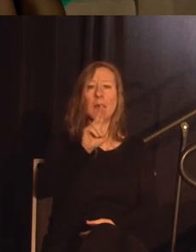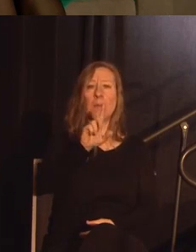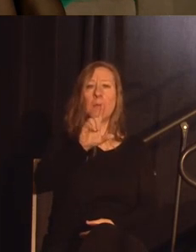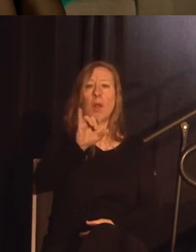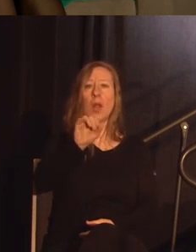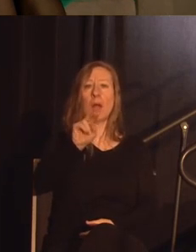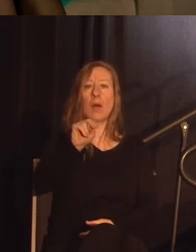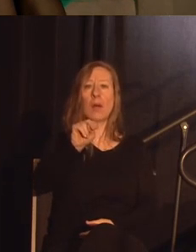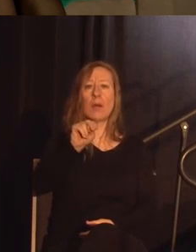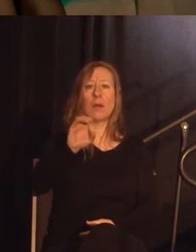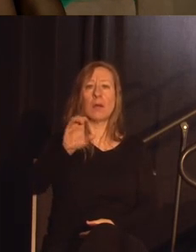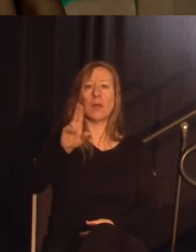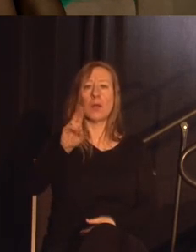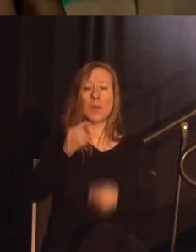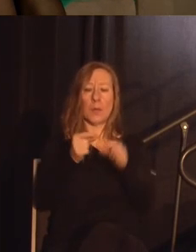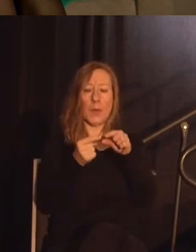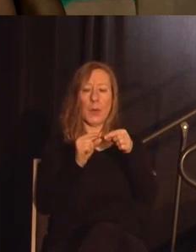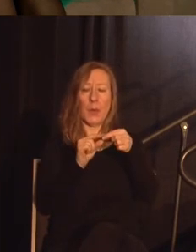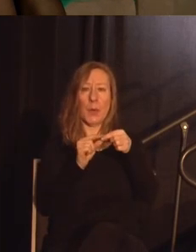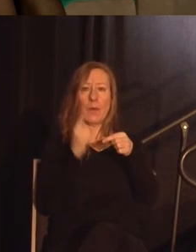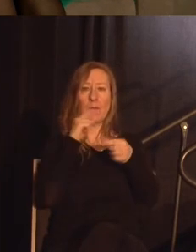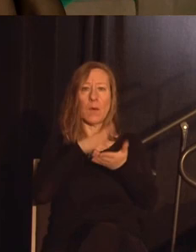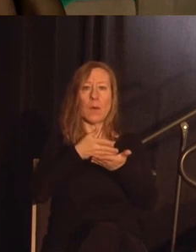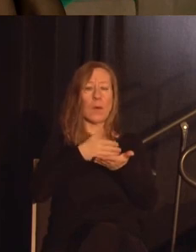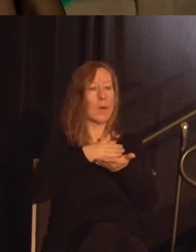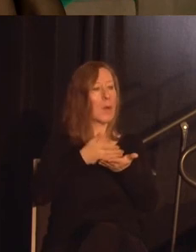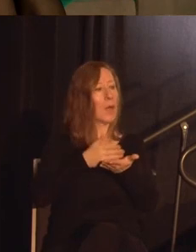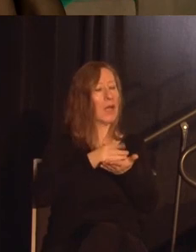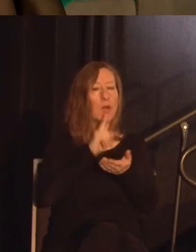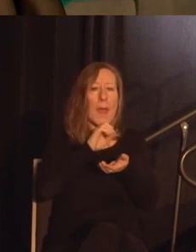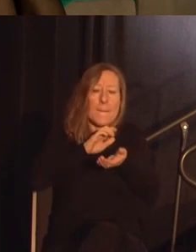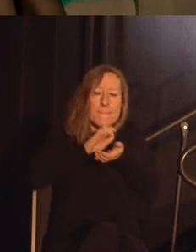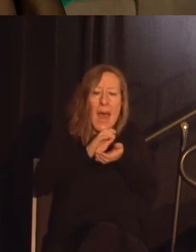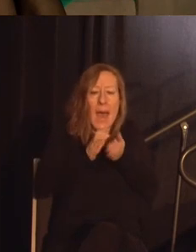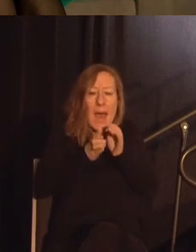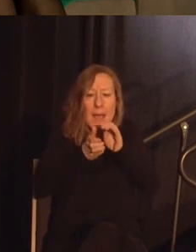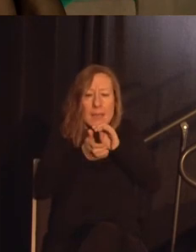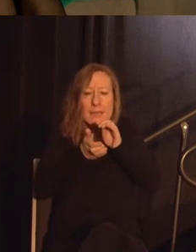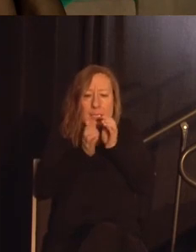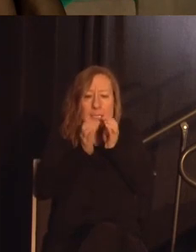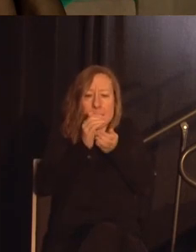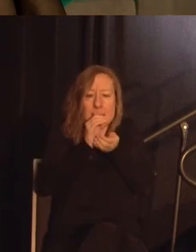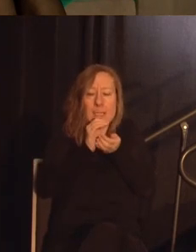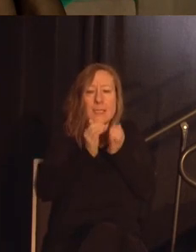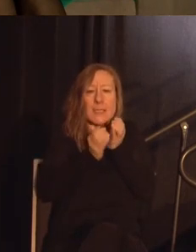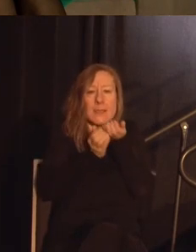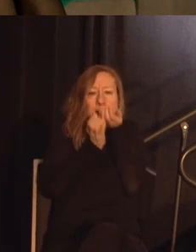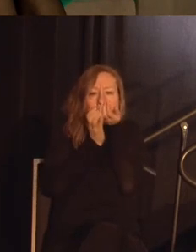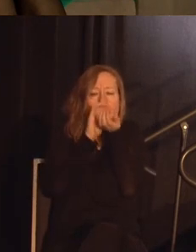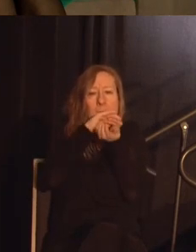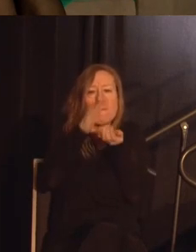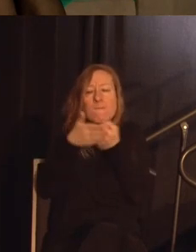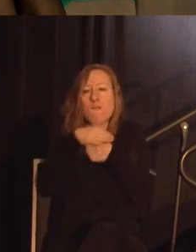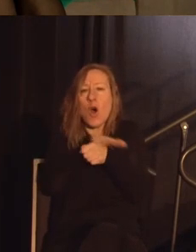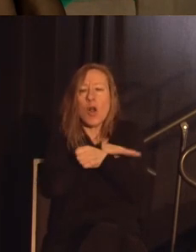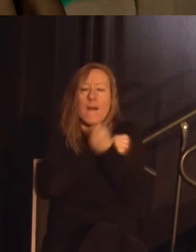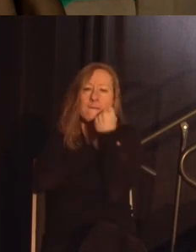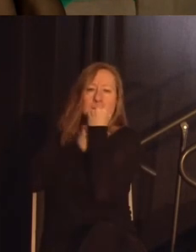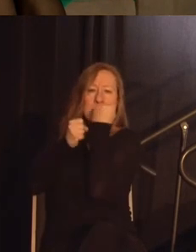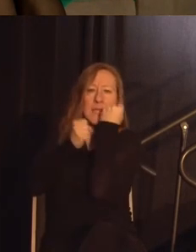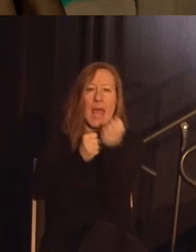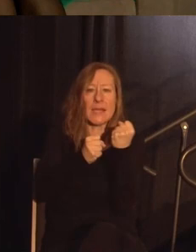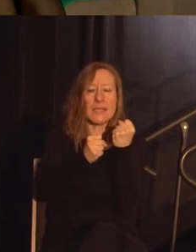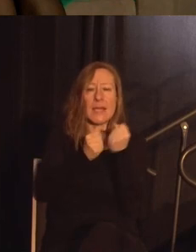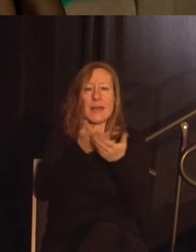know, I've really always tried to get it as like packed and as like full of synesthesia and just full of like intensity.